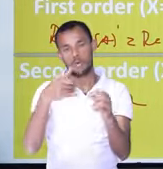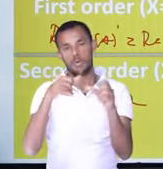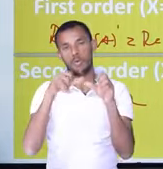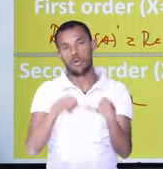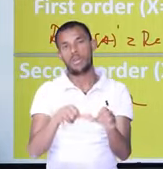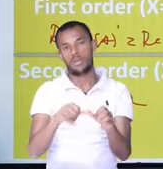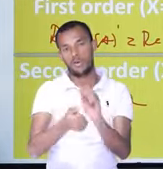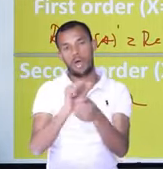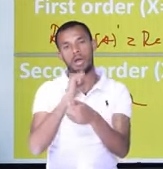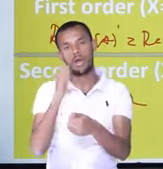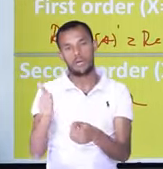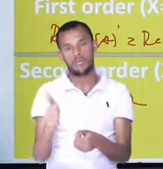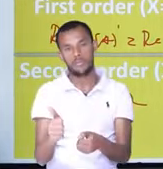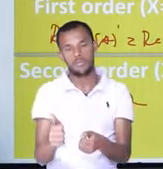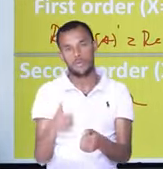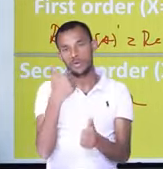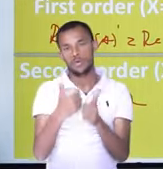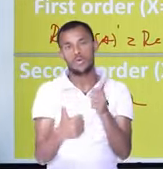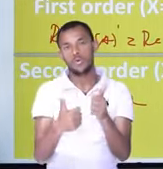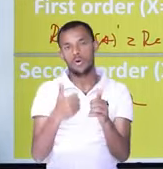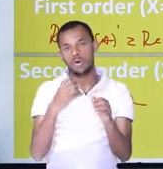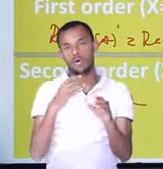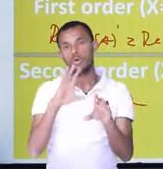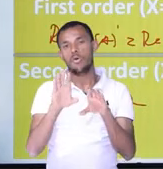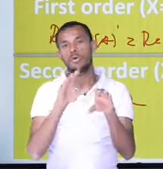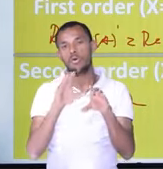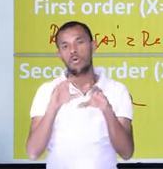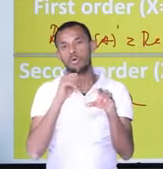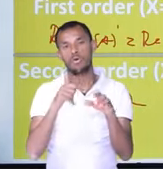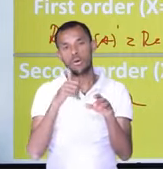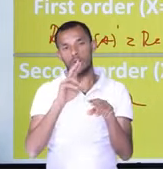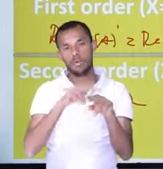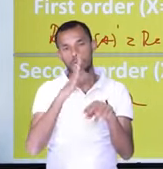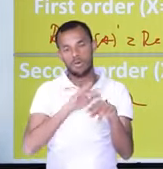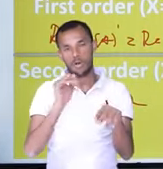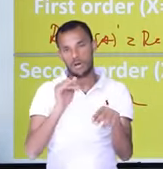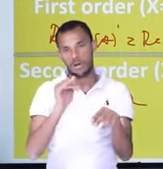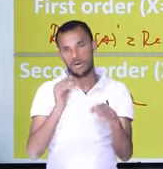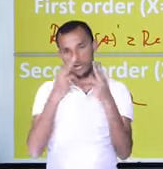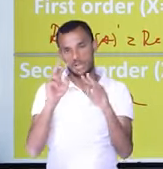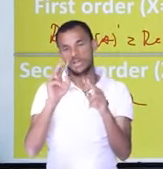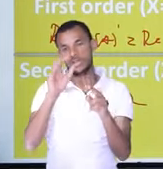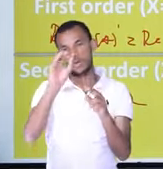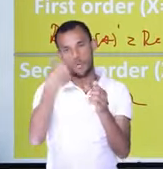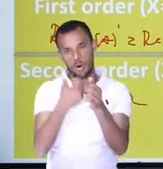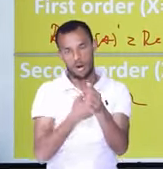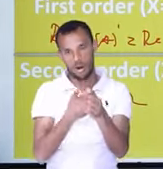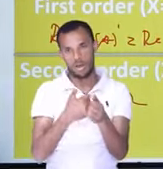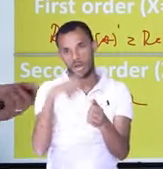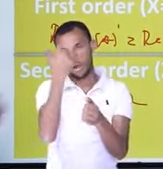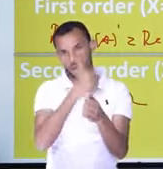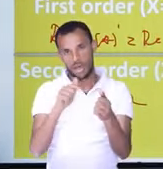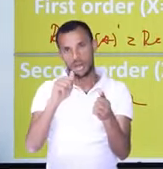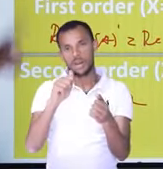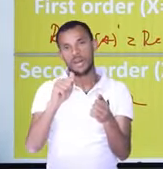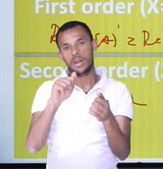constant. Which order of reaction is not depends on concentration? Zero order reaction, because any number the power of 0 is